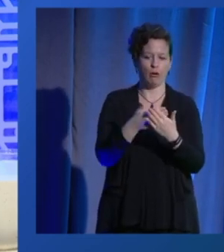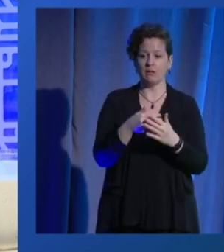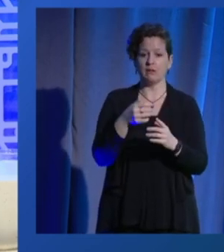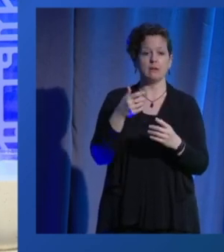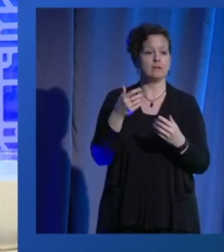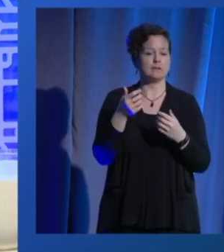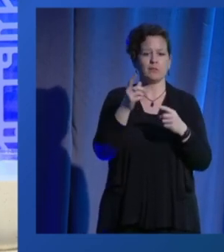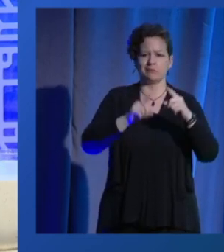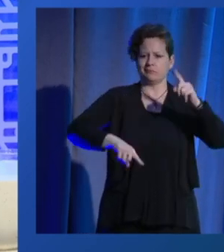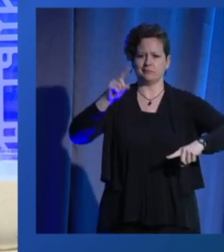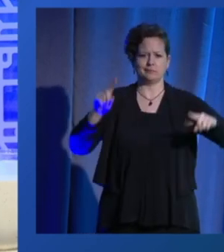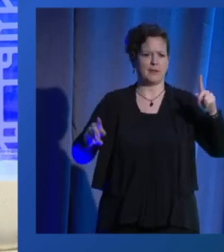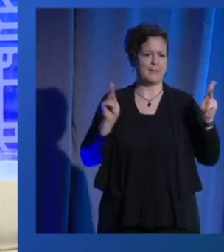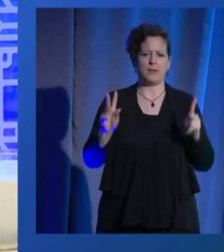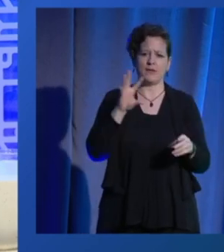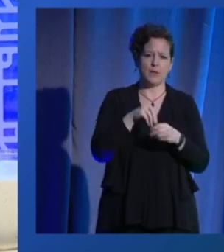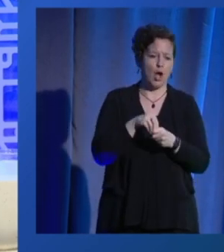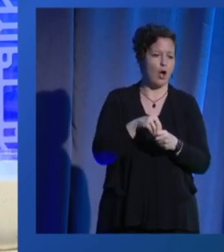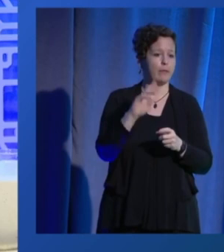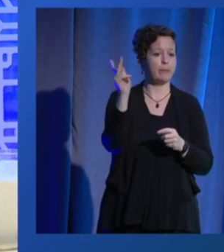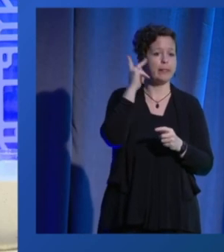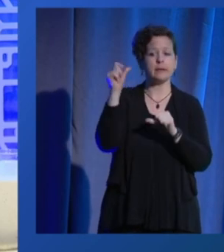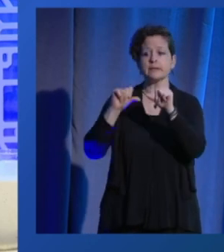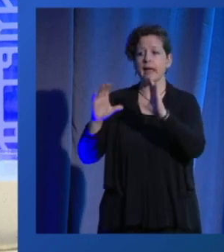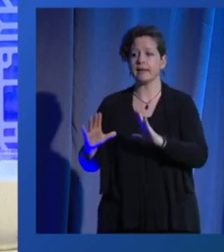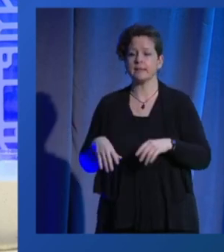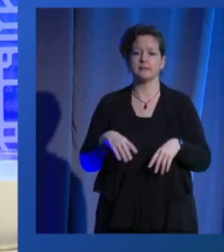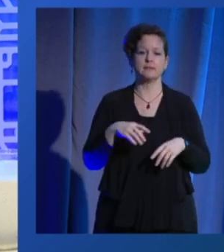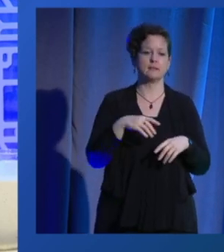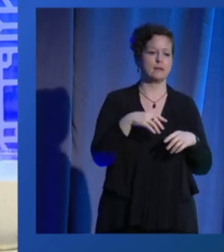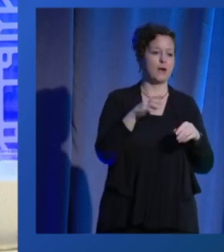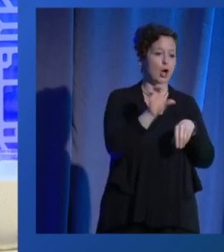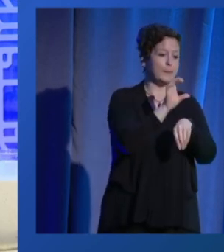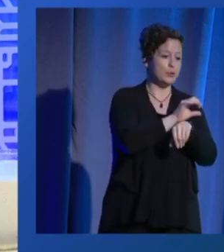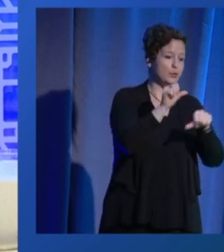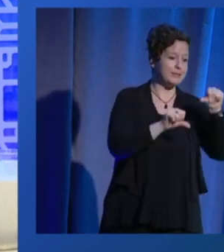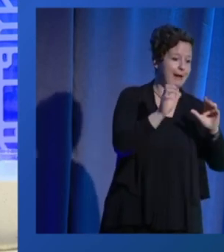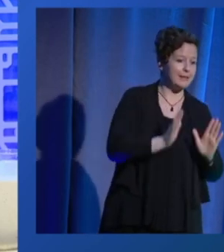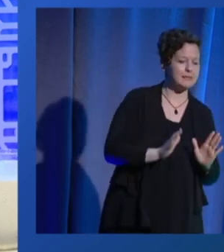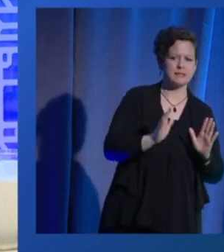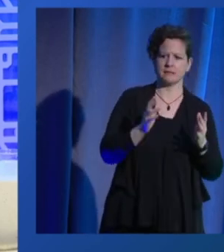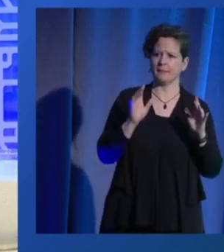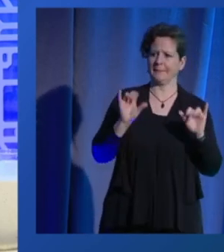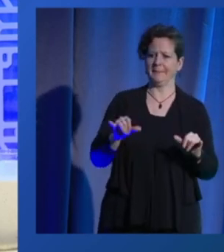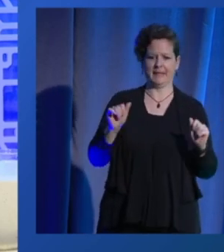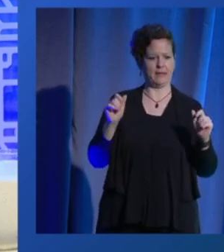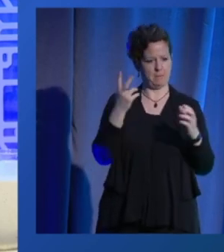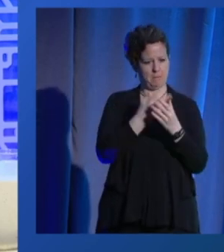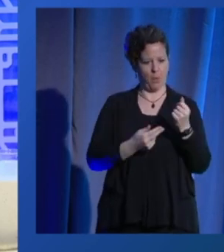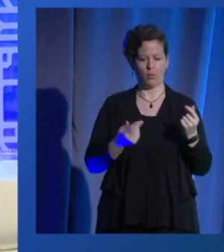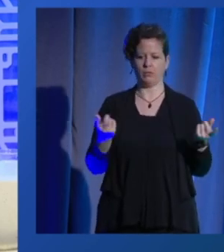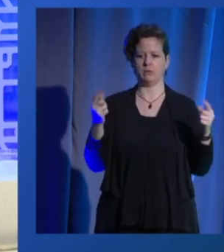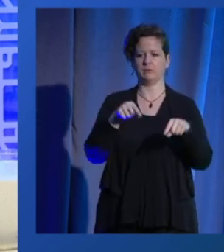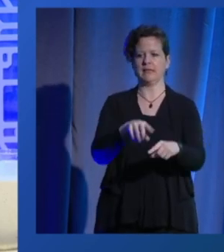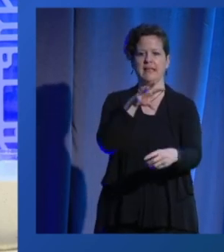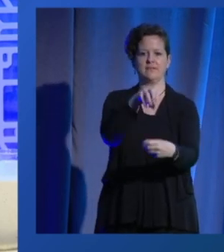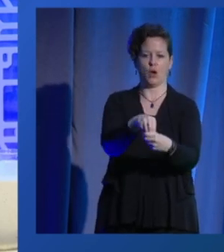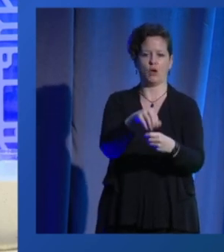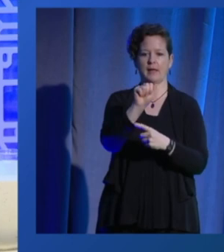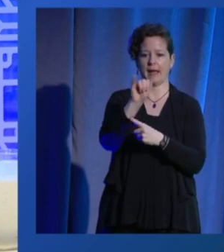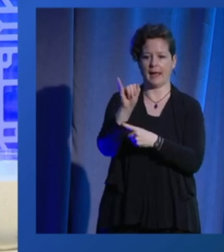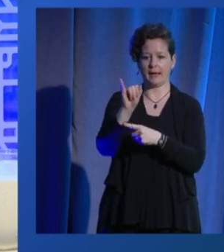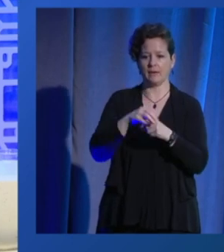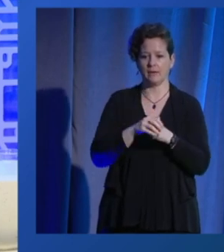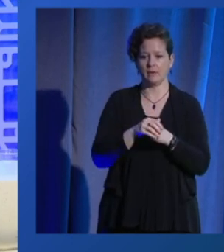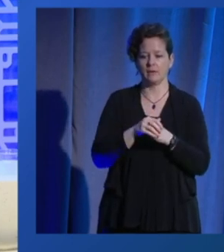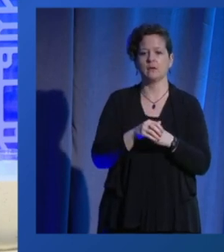scientist you can be a political scientist like myself um and you can make an impact inside those programs I think um you make